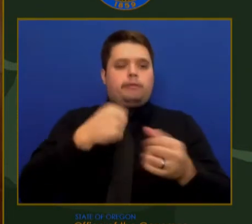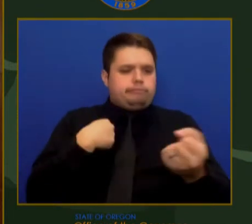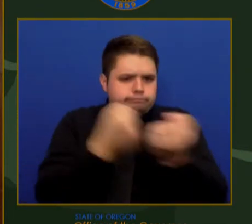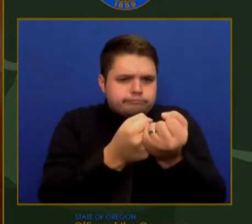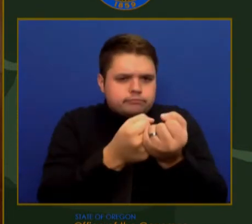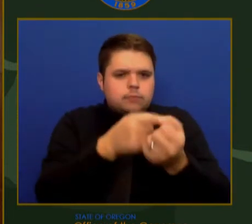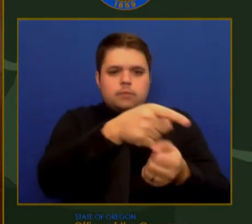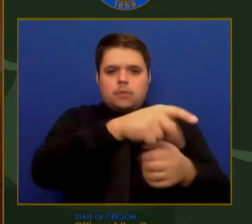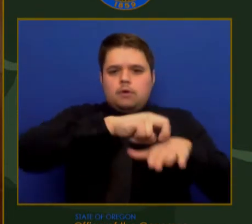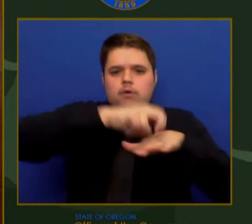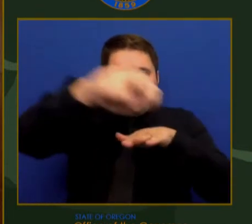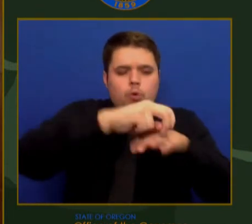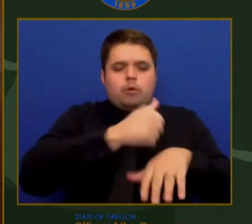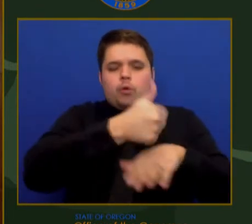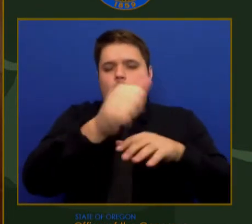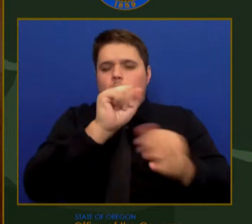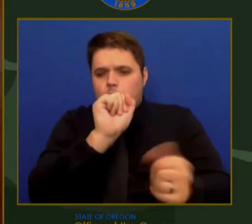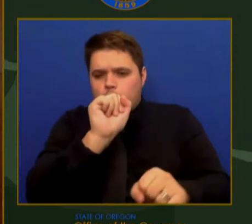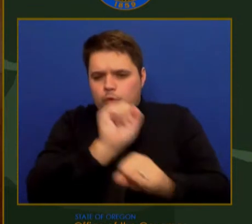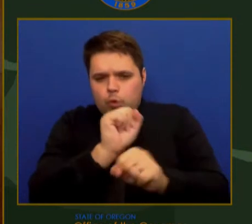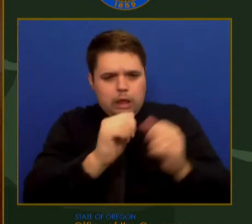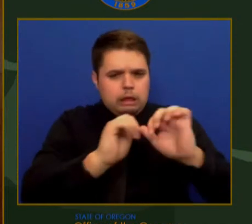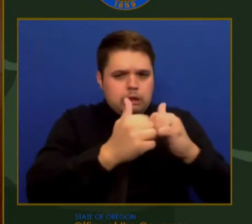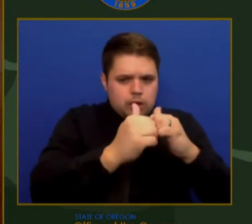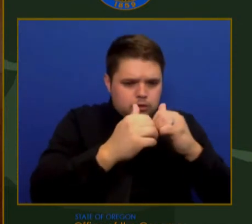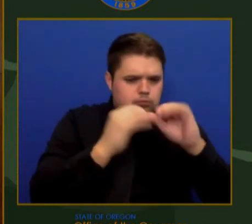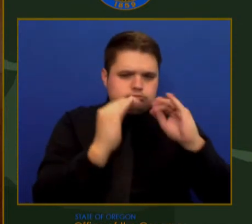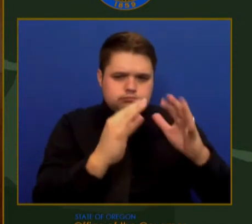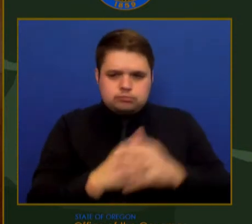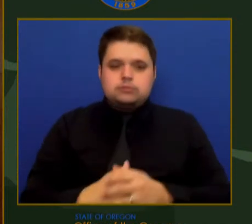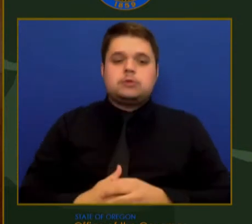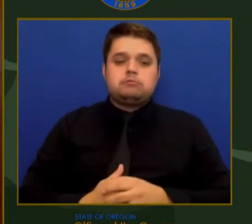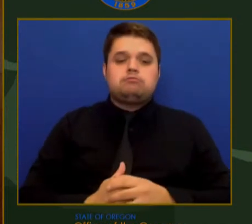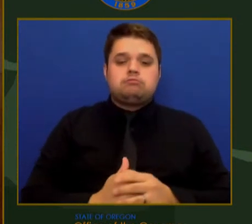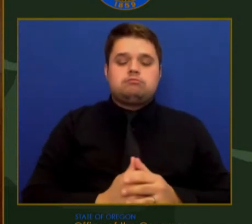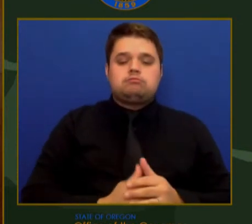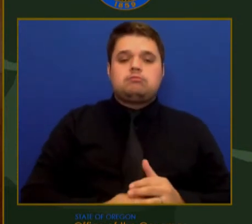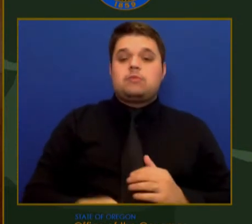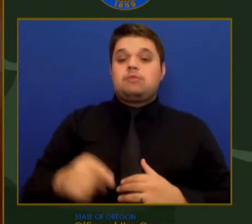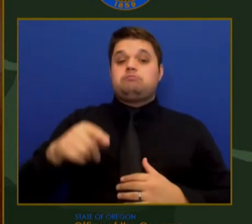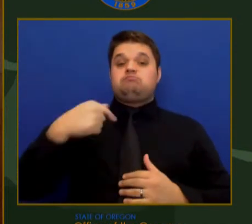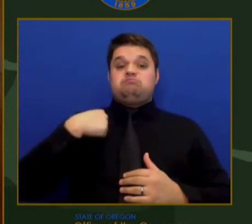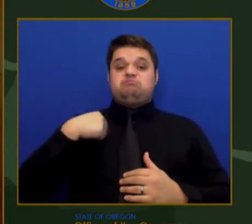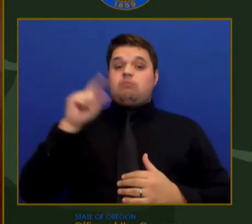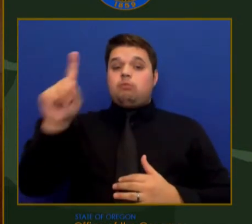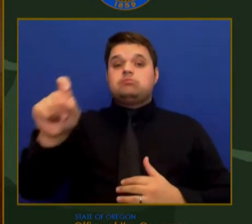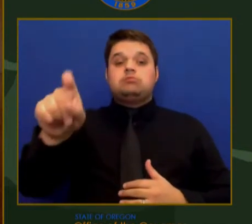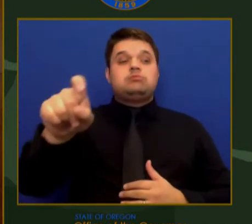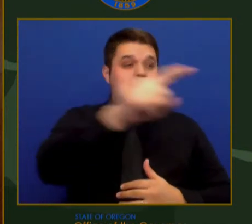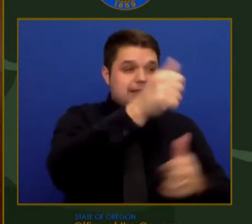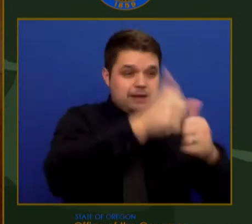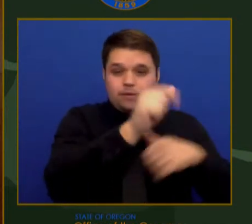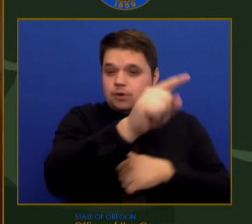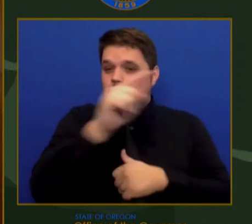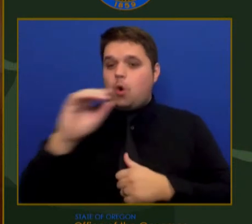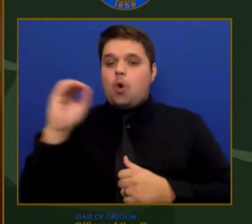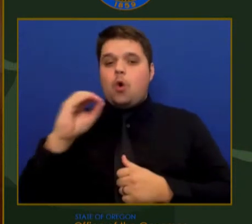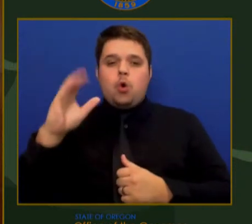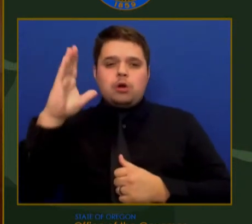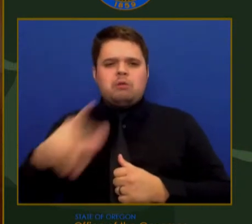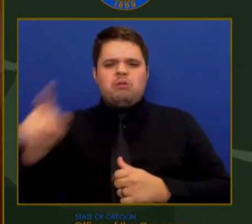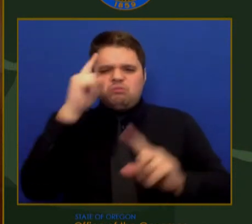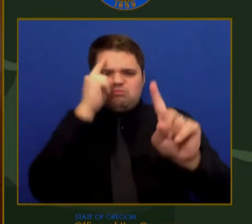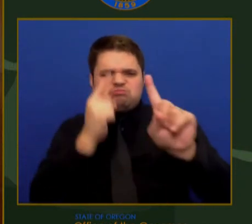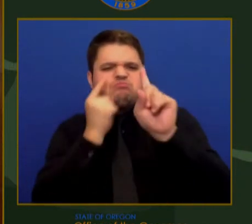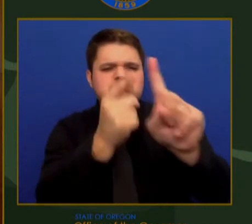We are asking Oregonians, what do you need to stay on your career path and land that good paying job? We will